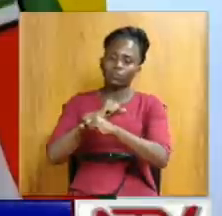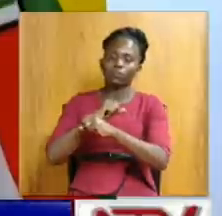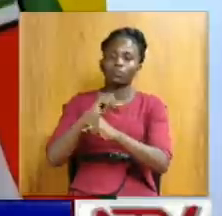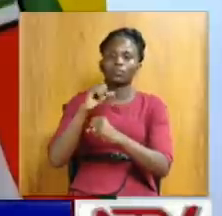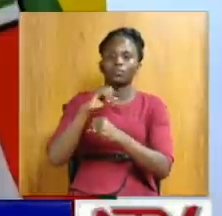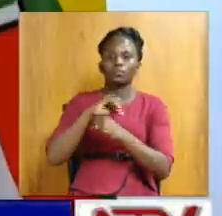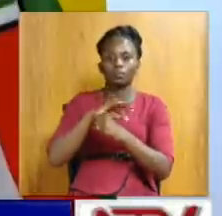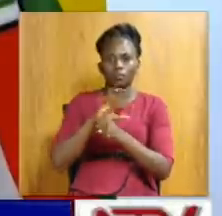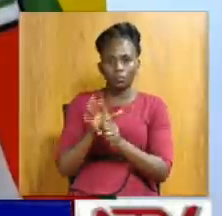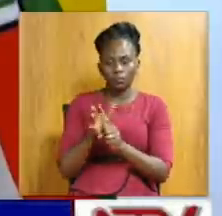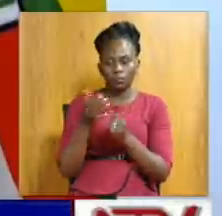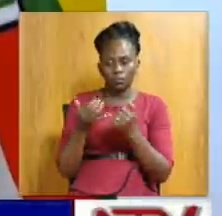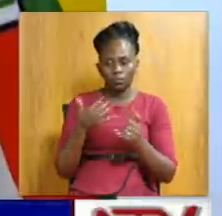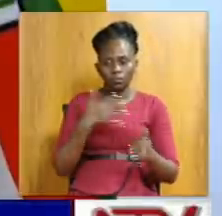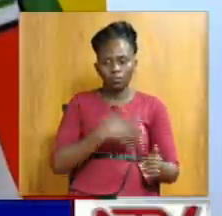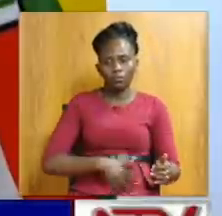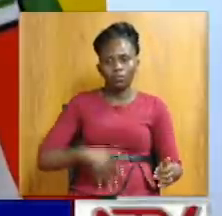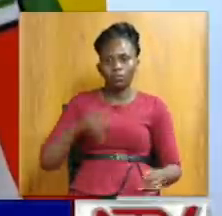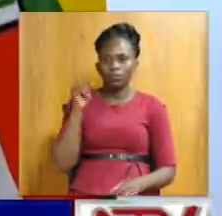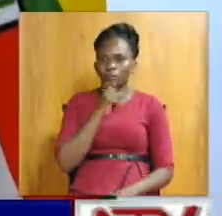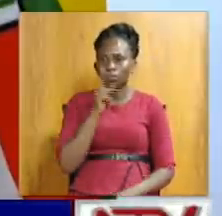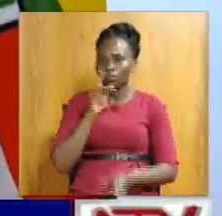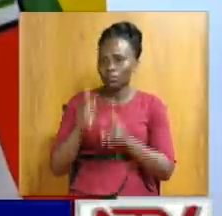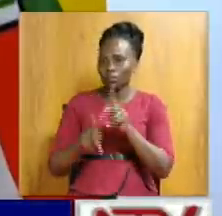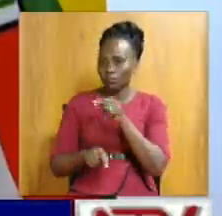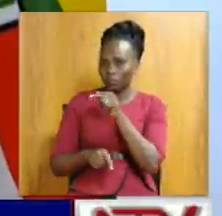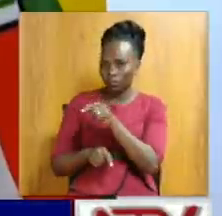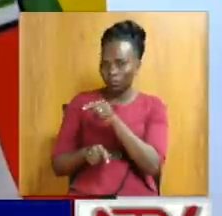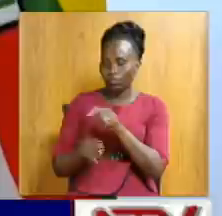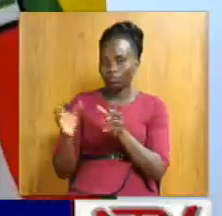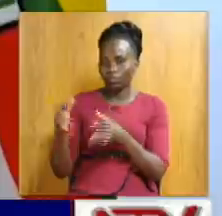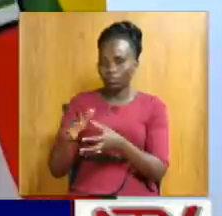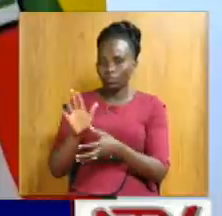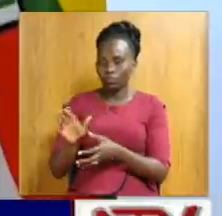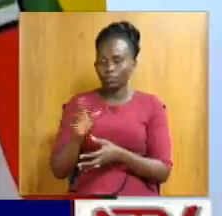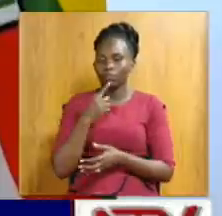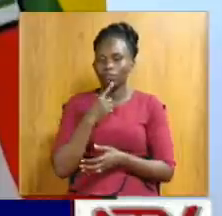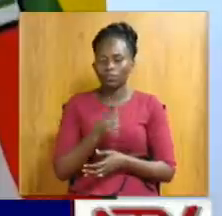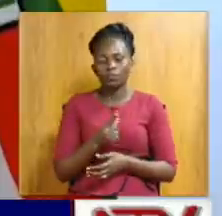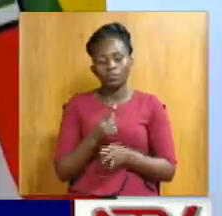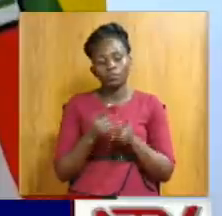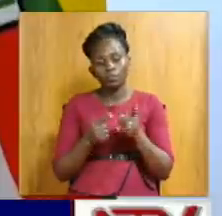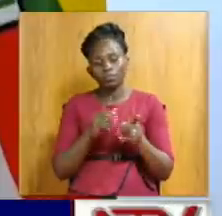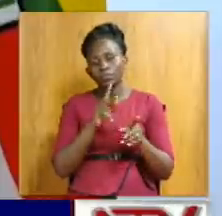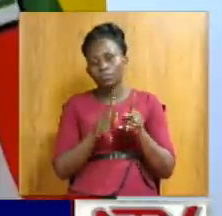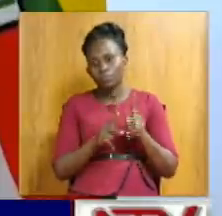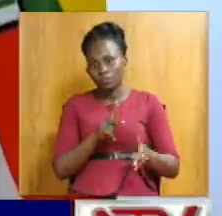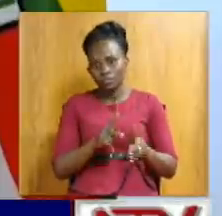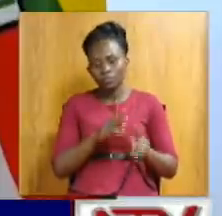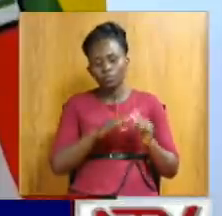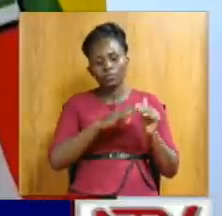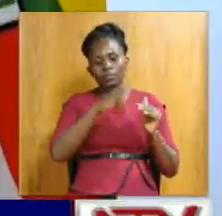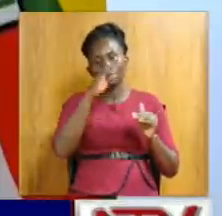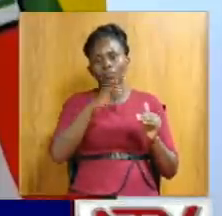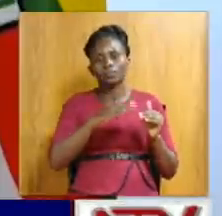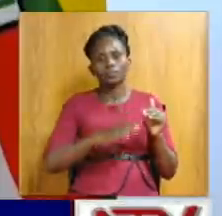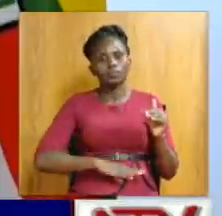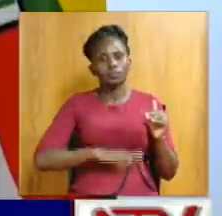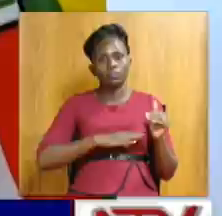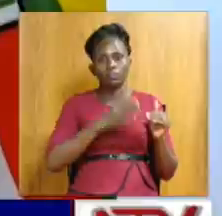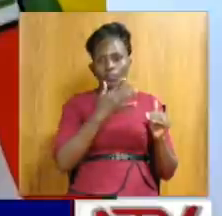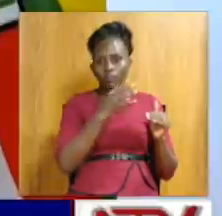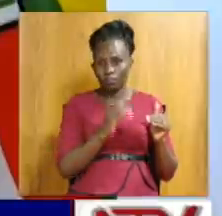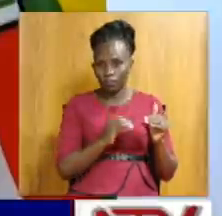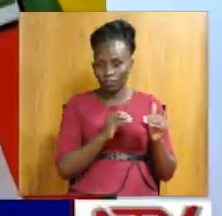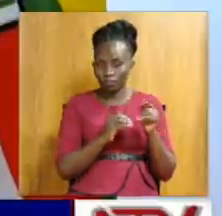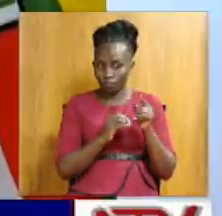scientists have now recommended a booster dose for those above the age of 50 years. These are